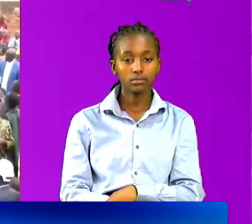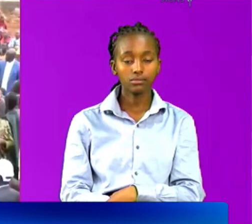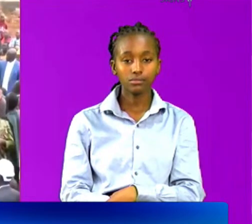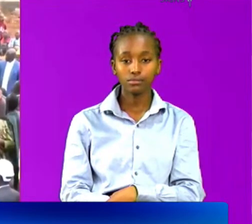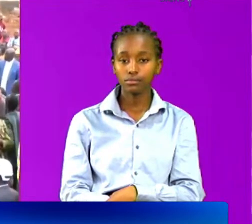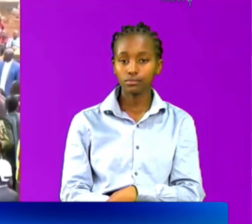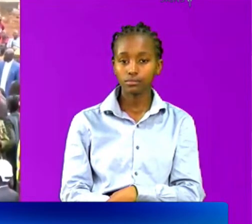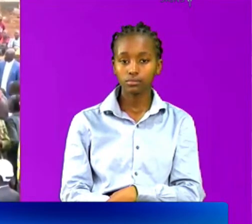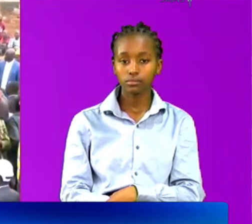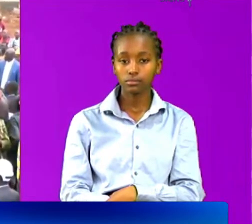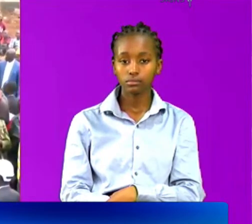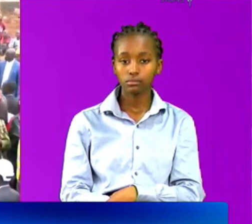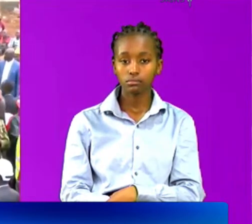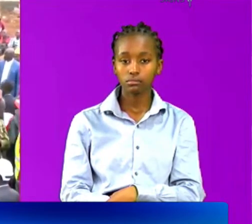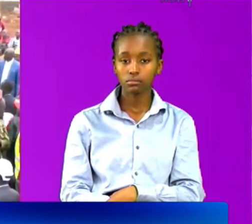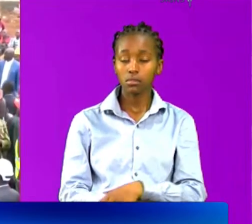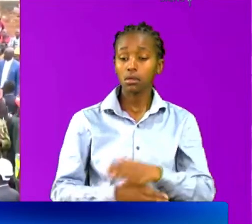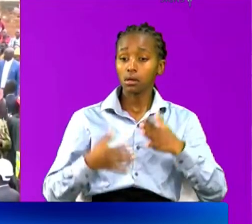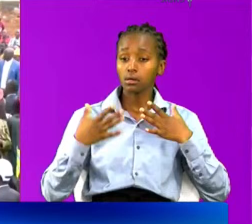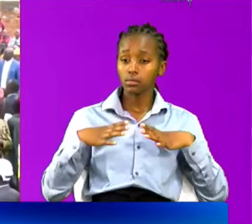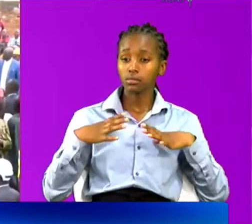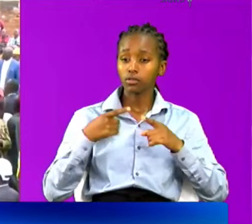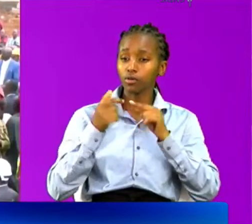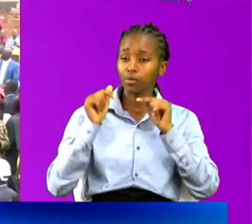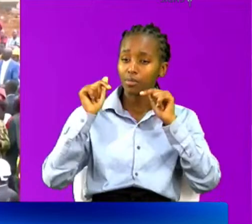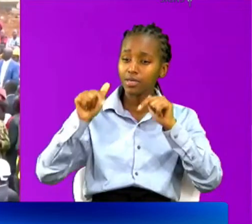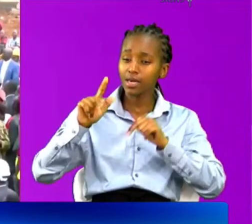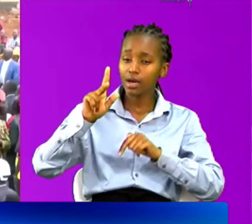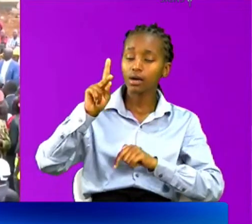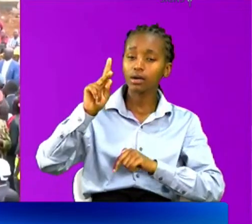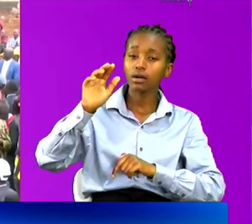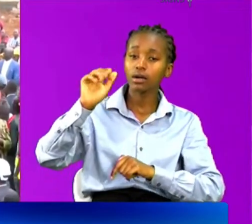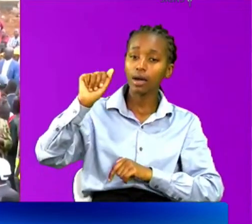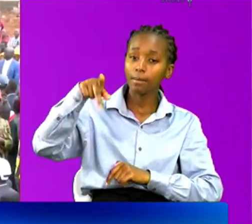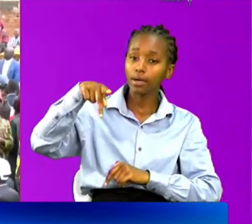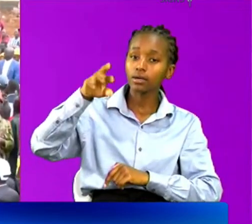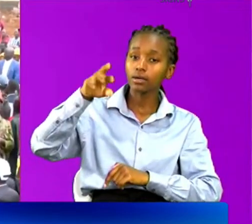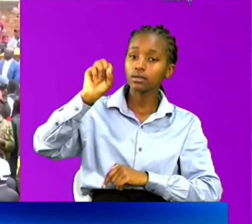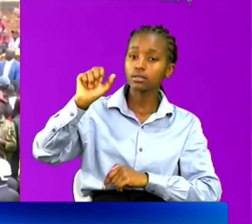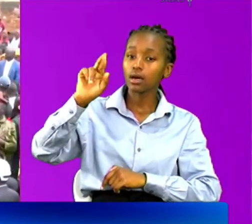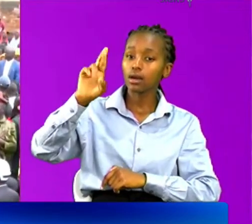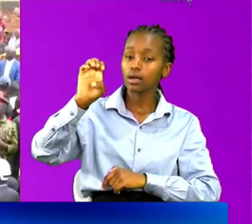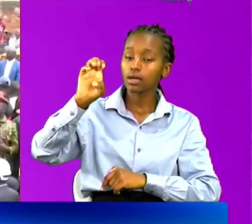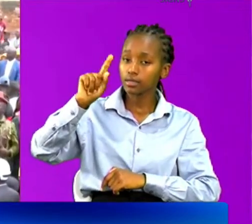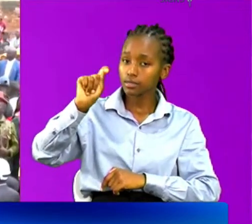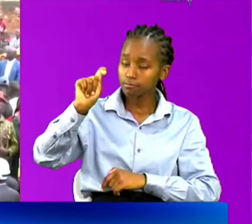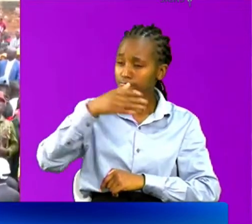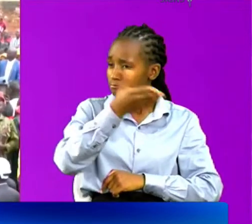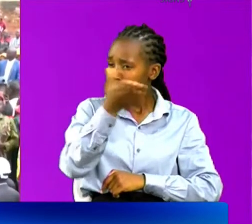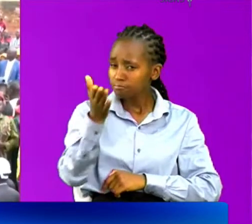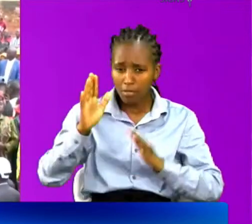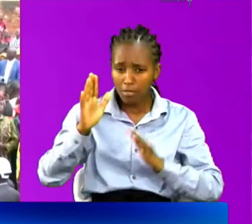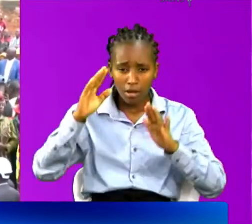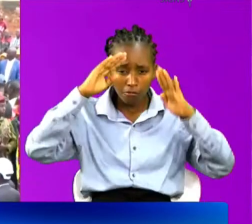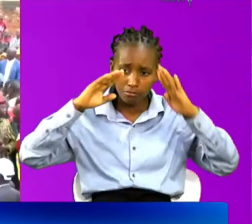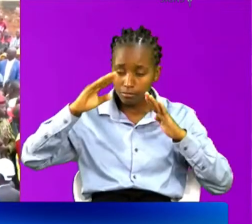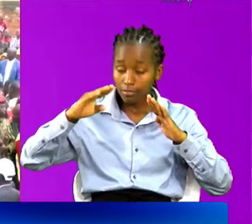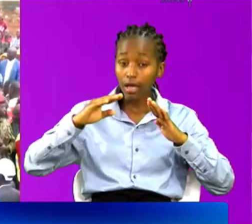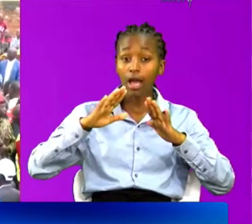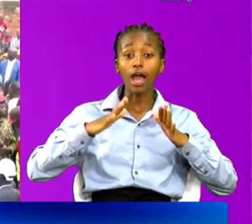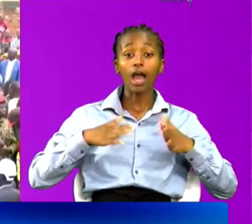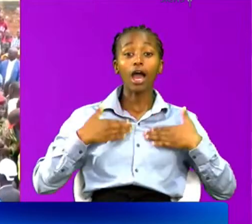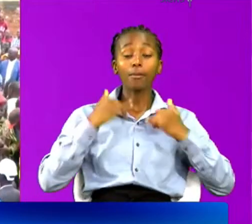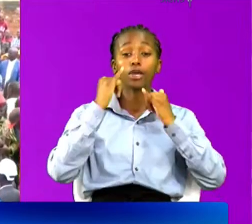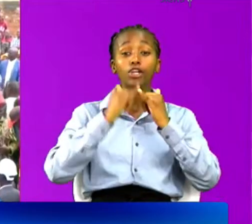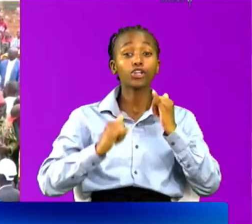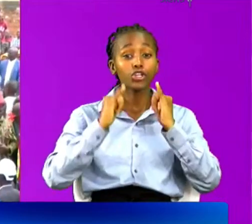To wa Kapsaret, hamjambo? Happy New Year. Hapa ndio Kapsaret.